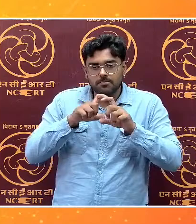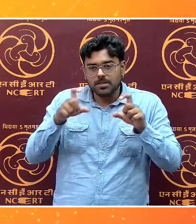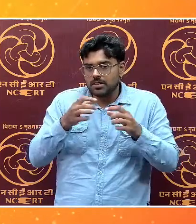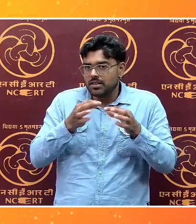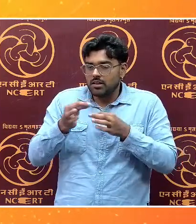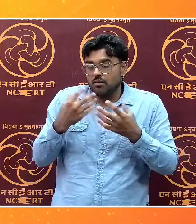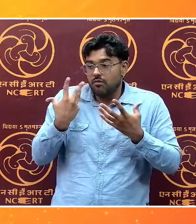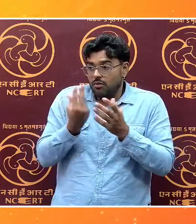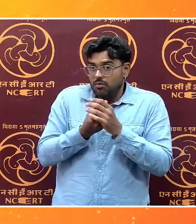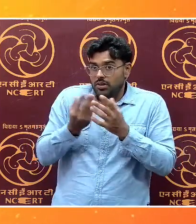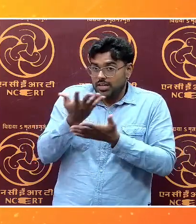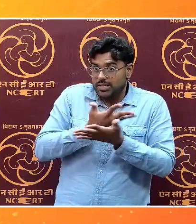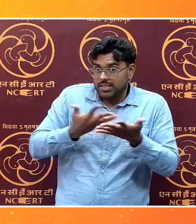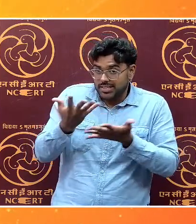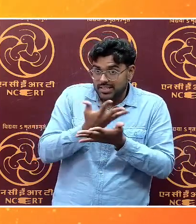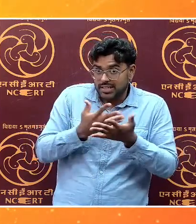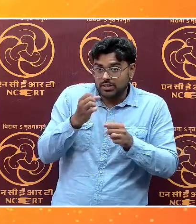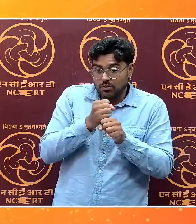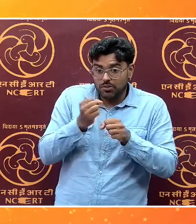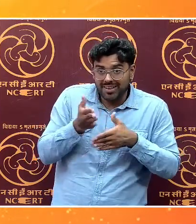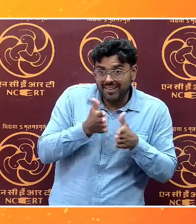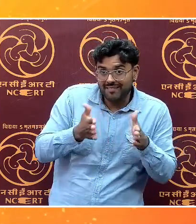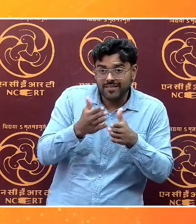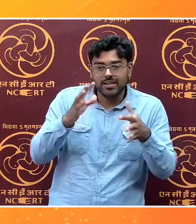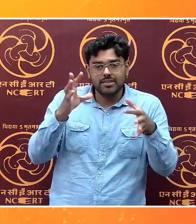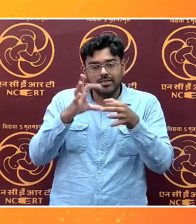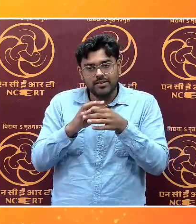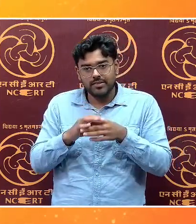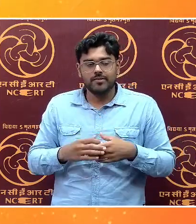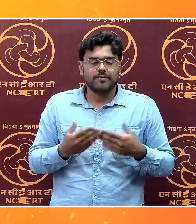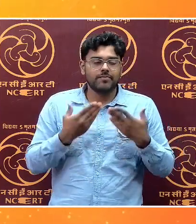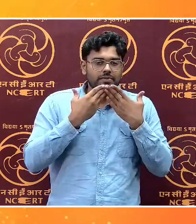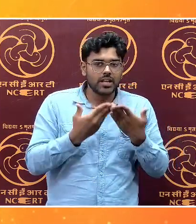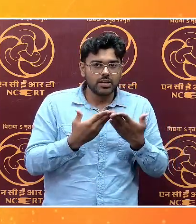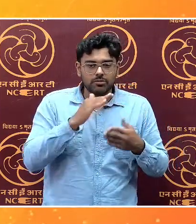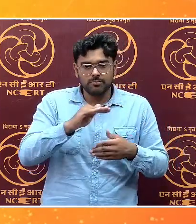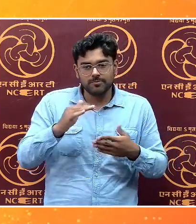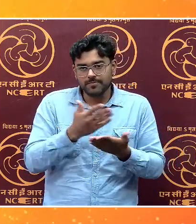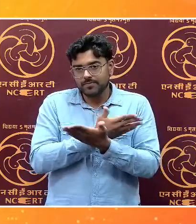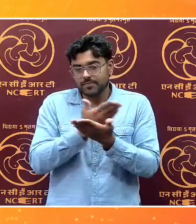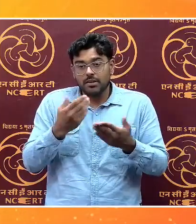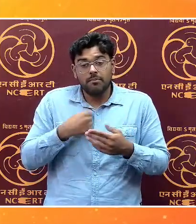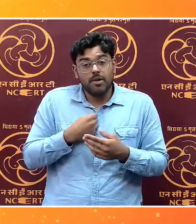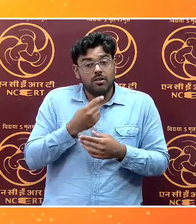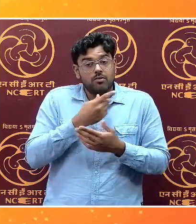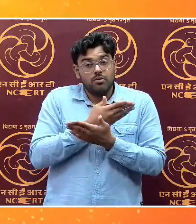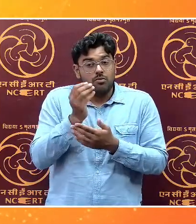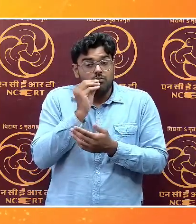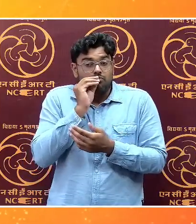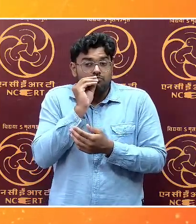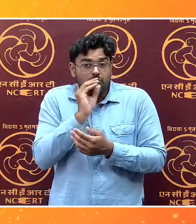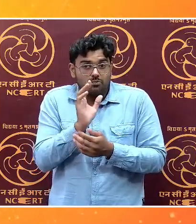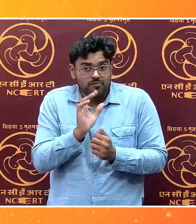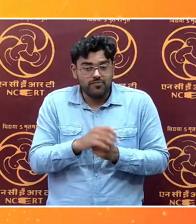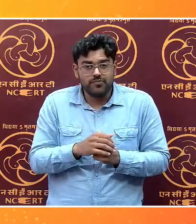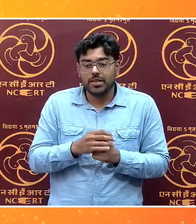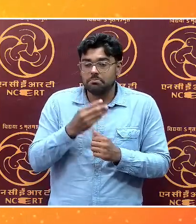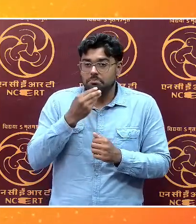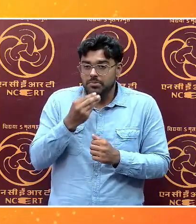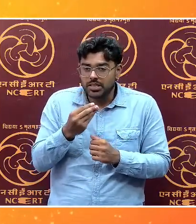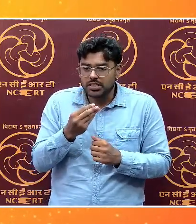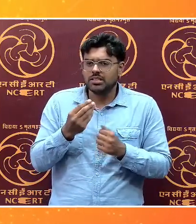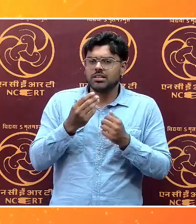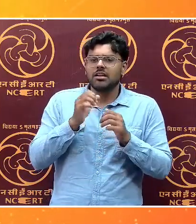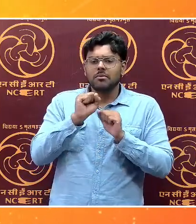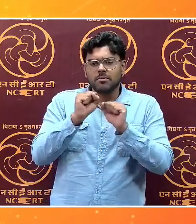actually discuss the journey of Godavari. And Thank you all. And I would advise all the students just to go